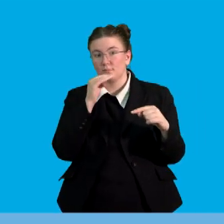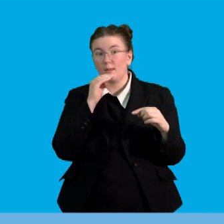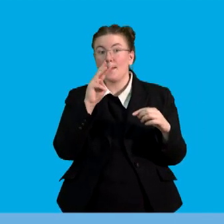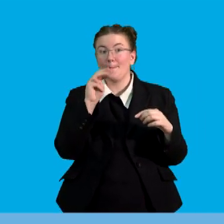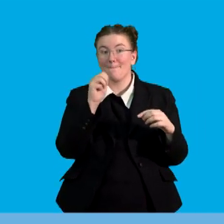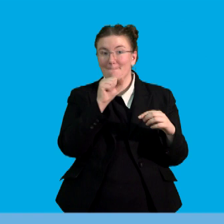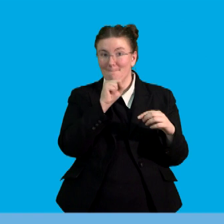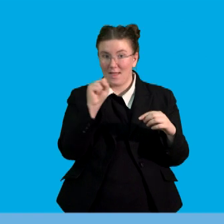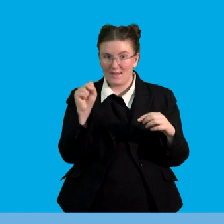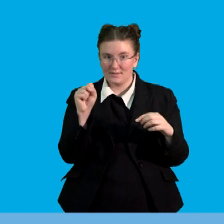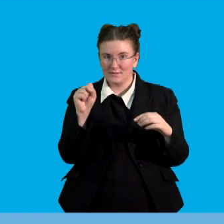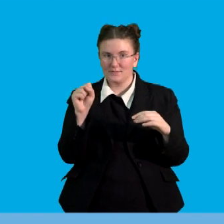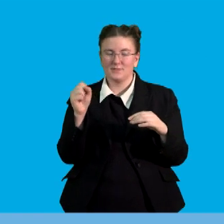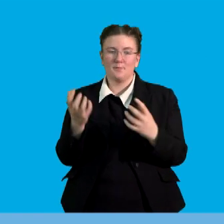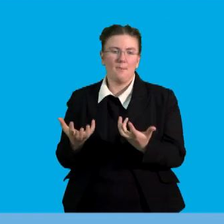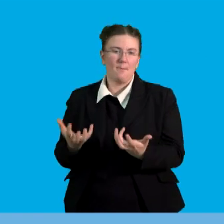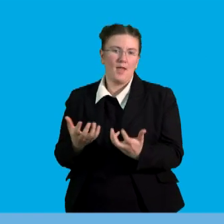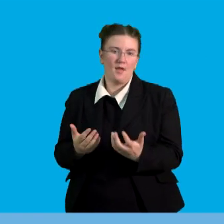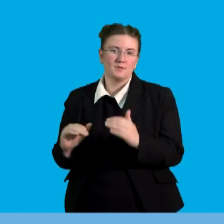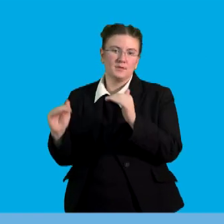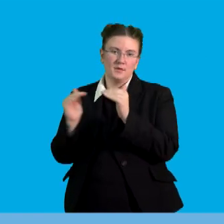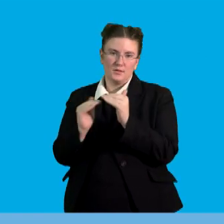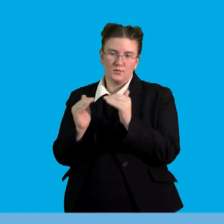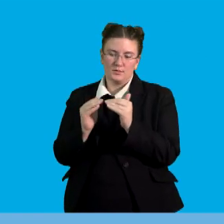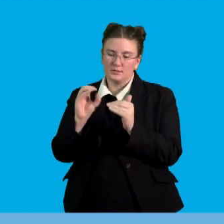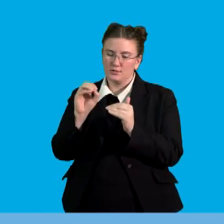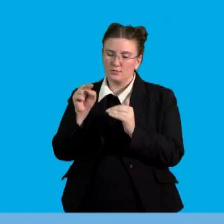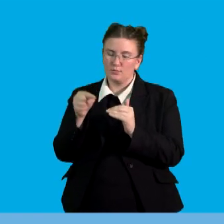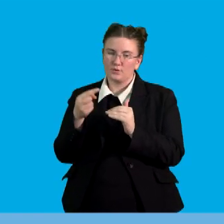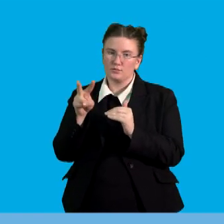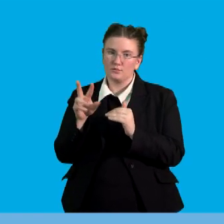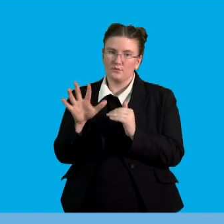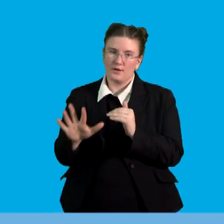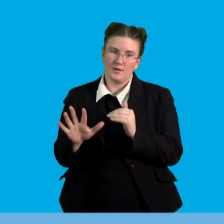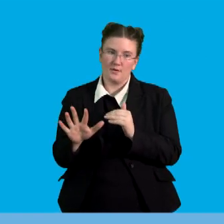which then means that mass of coke is going to be